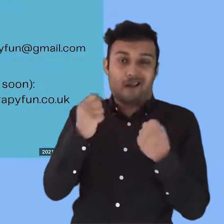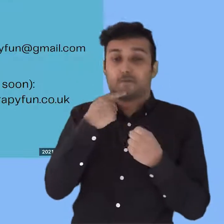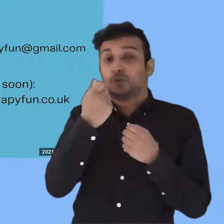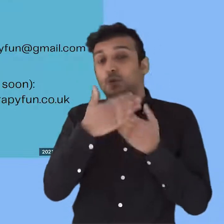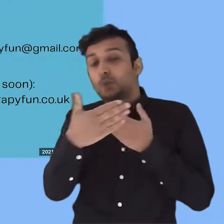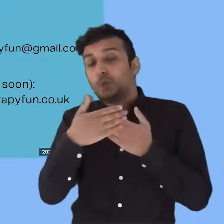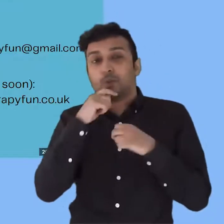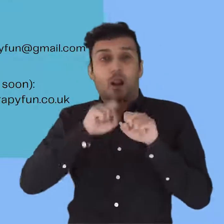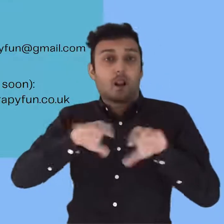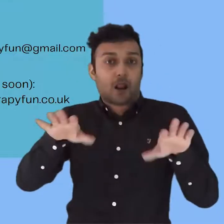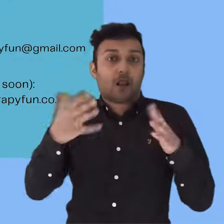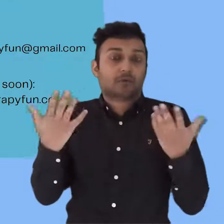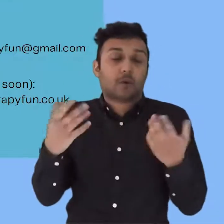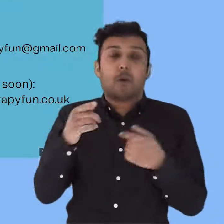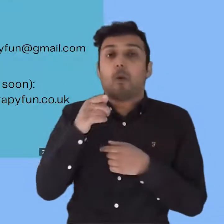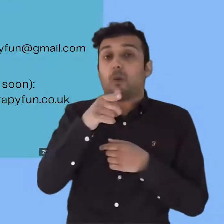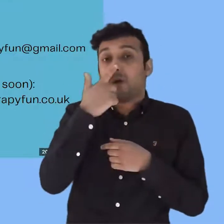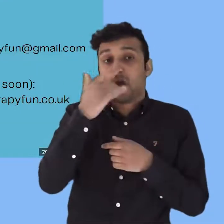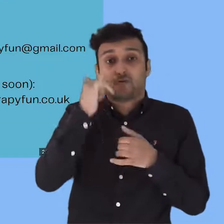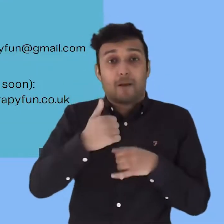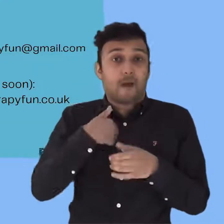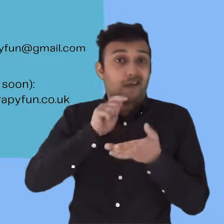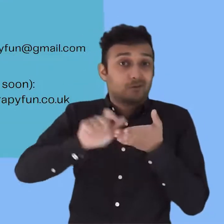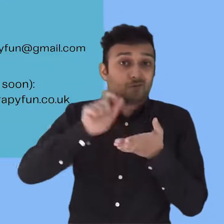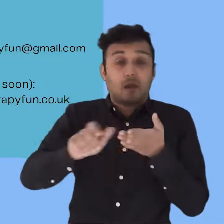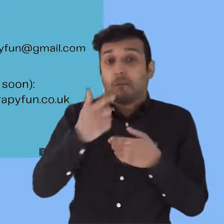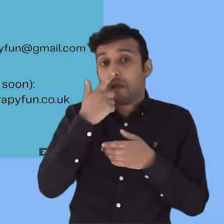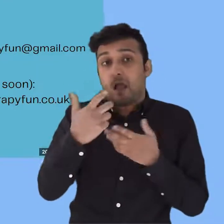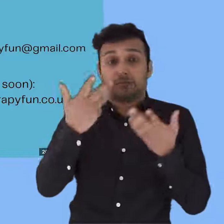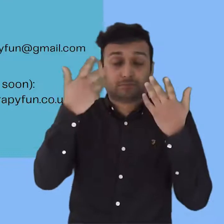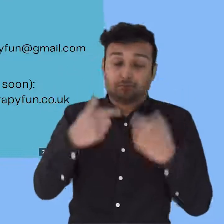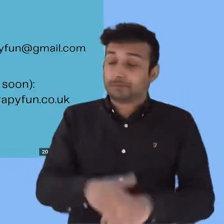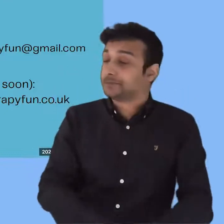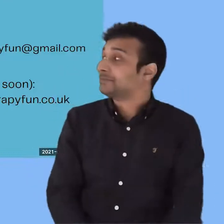will put the info out there. So yeah,